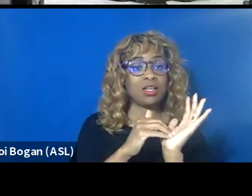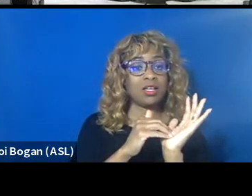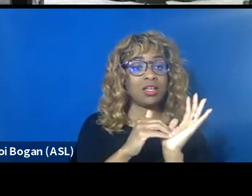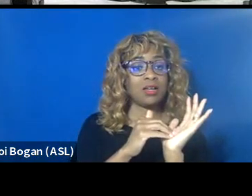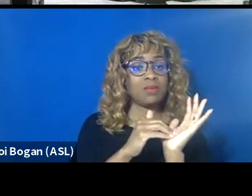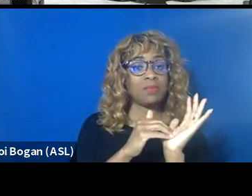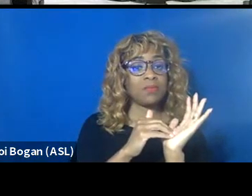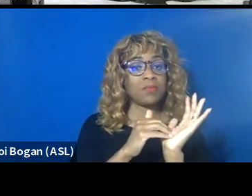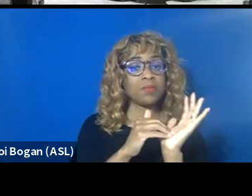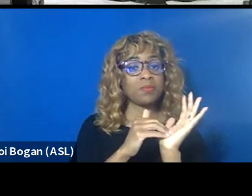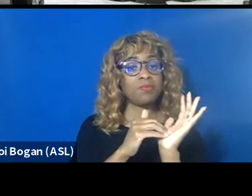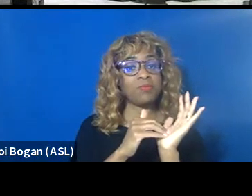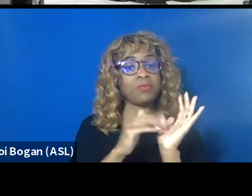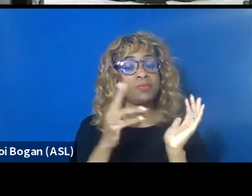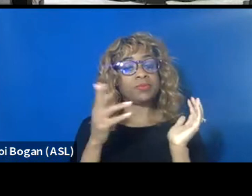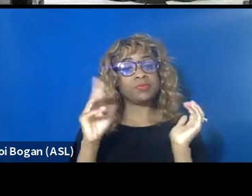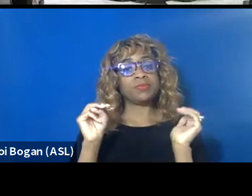take.